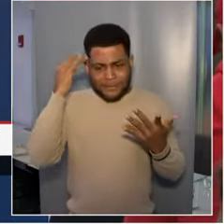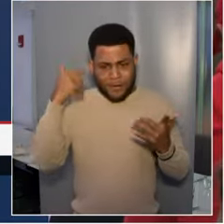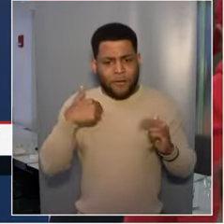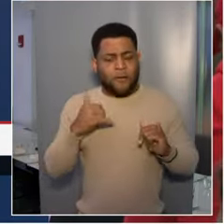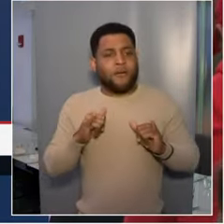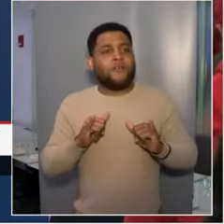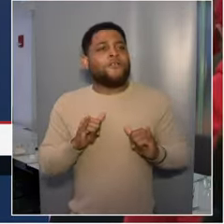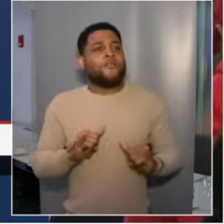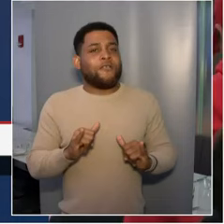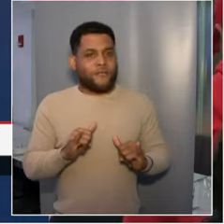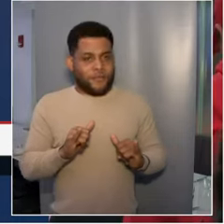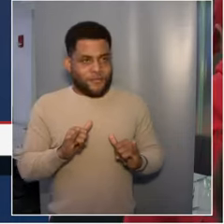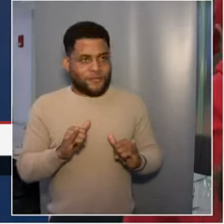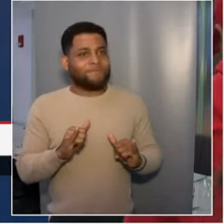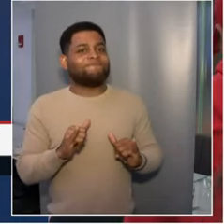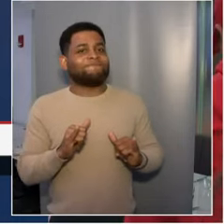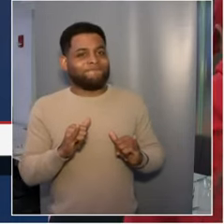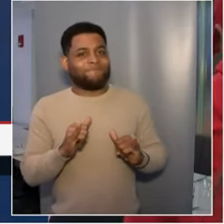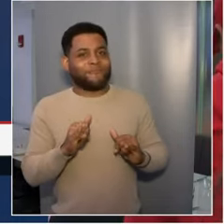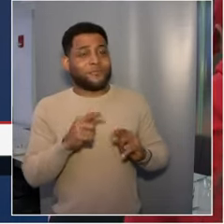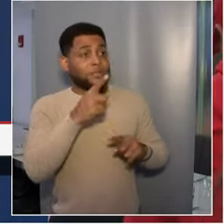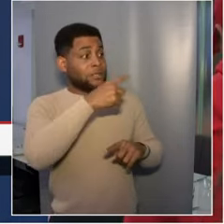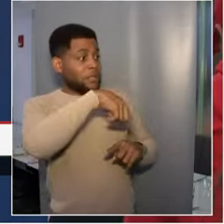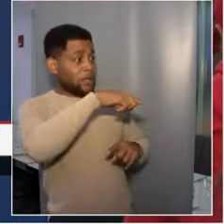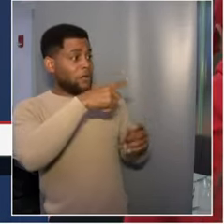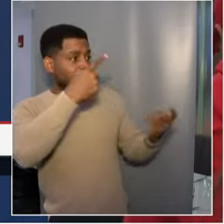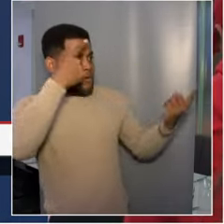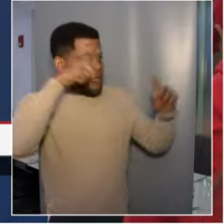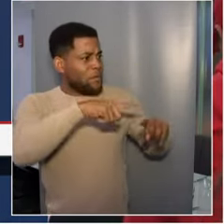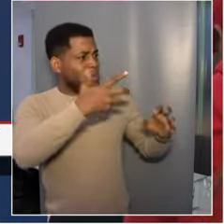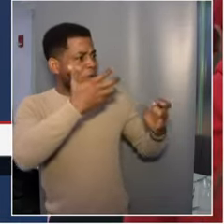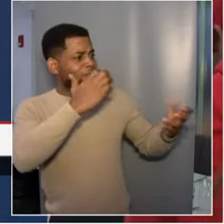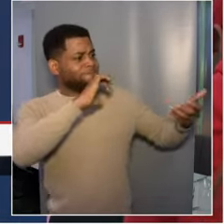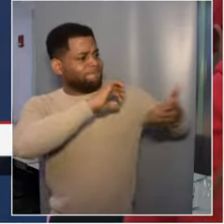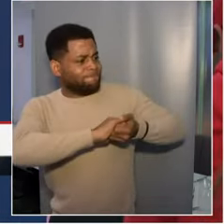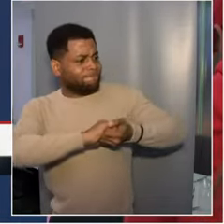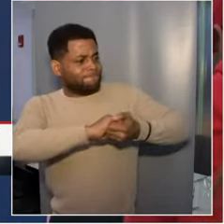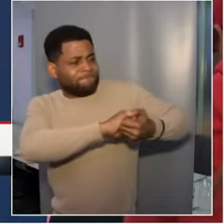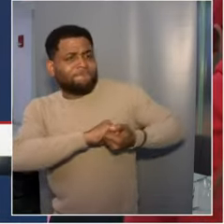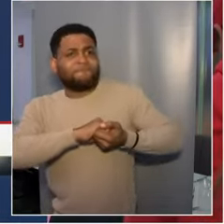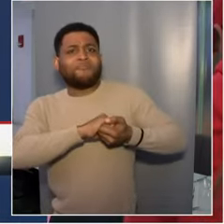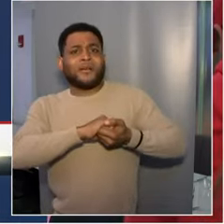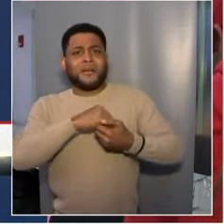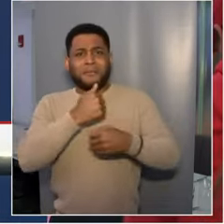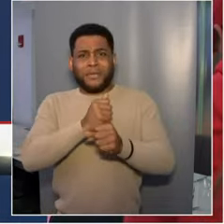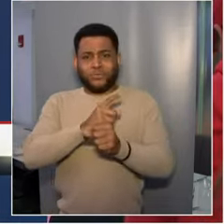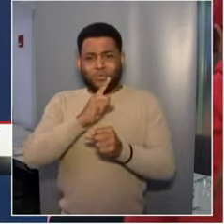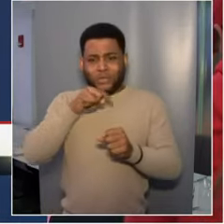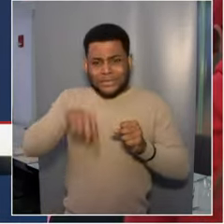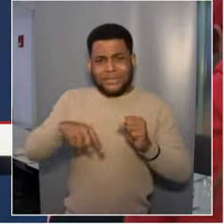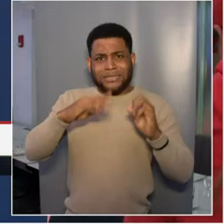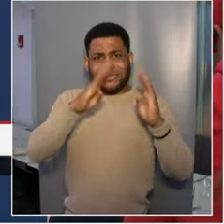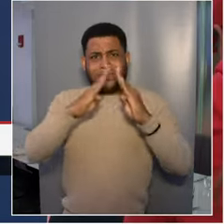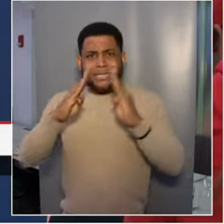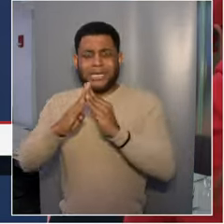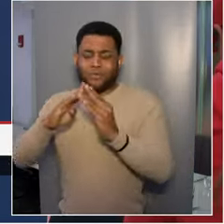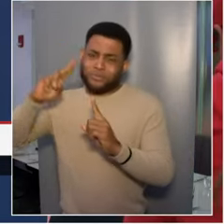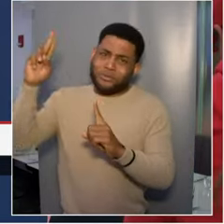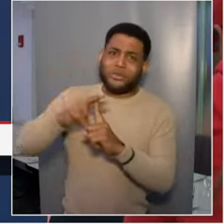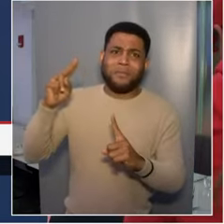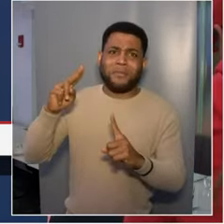everyone wants to band together. How do we make this the greatest downtown? And you can't do it